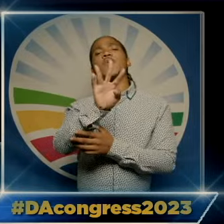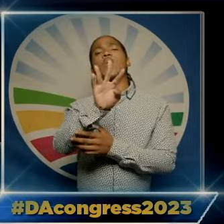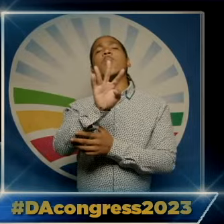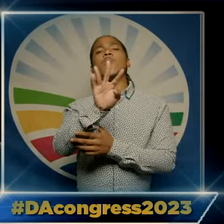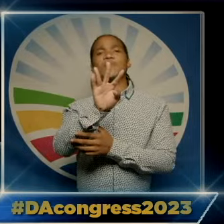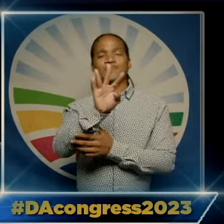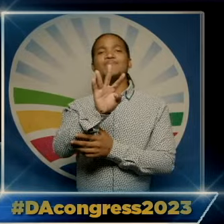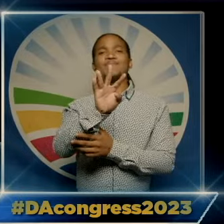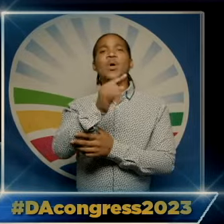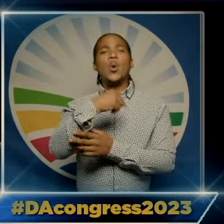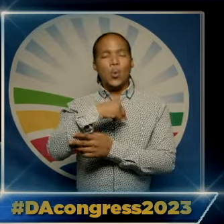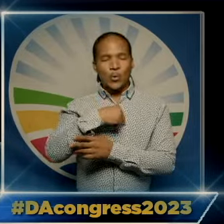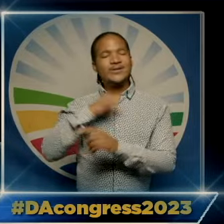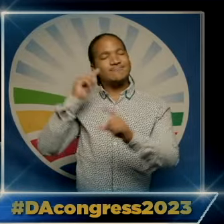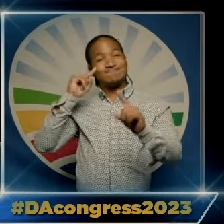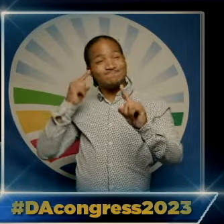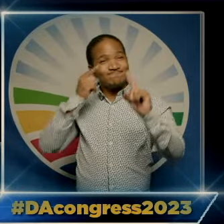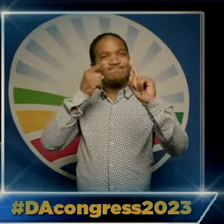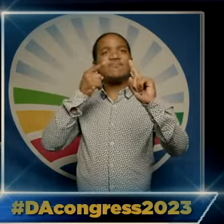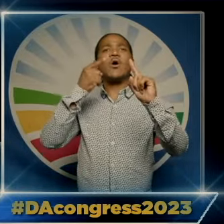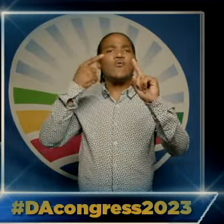in it to win it.